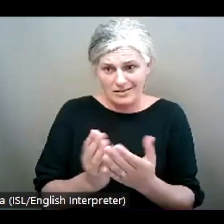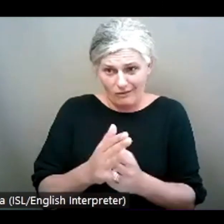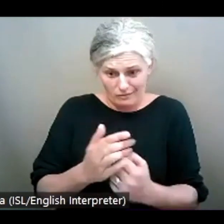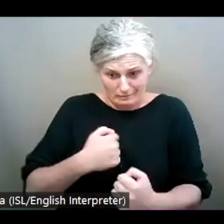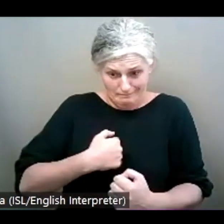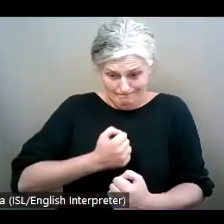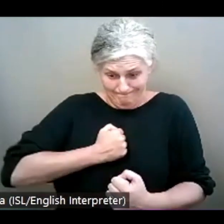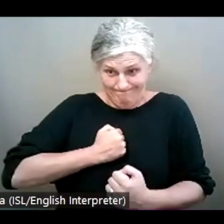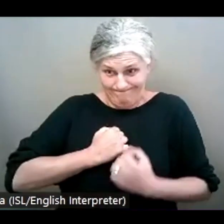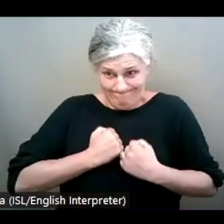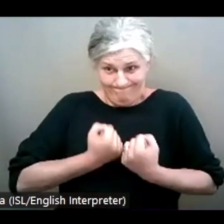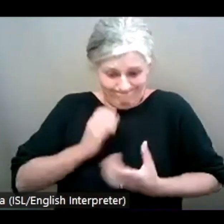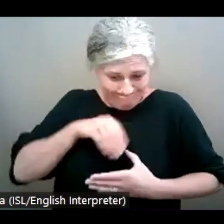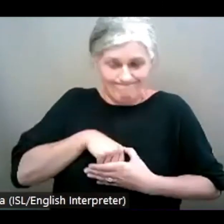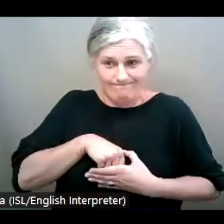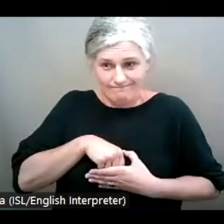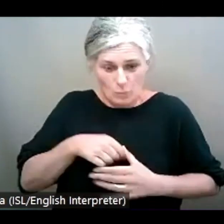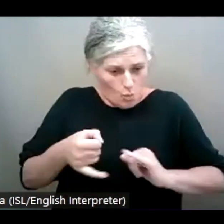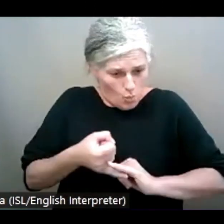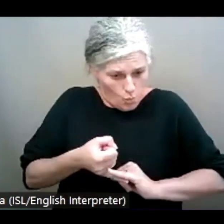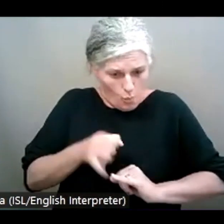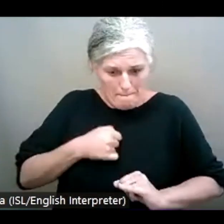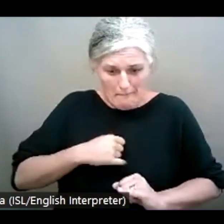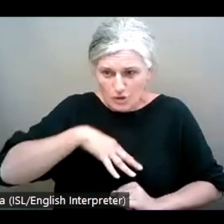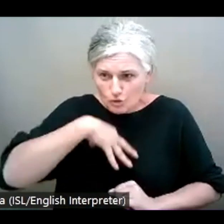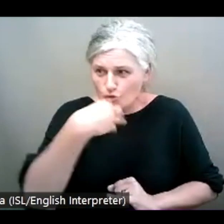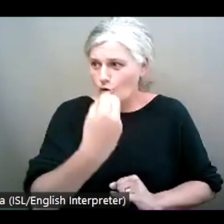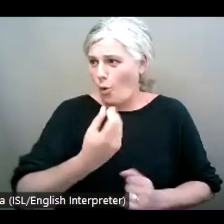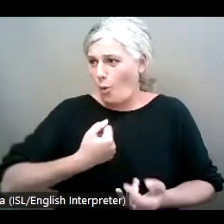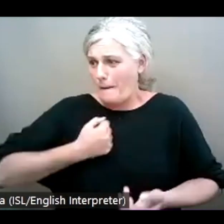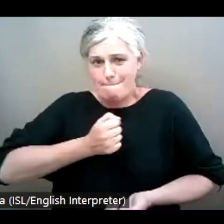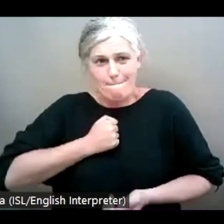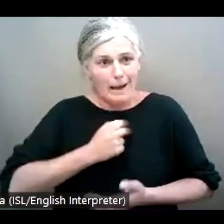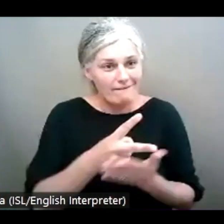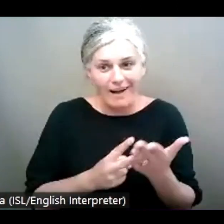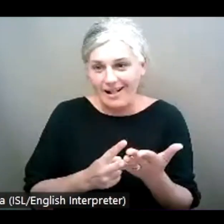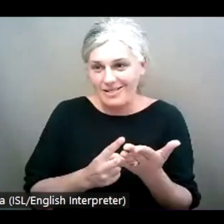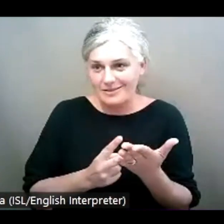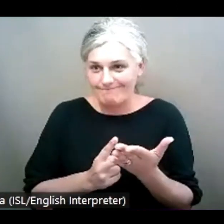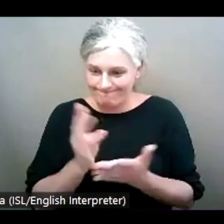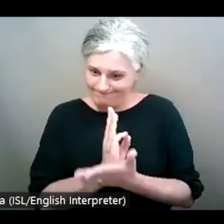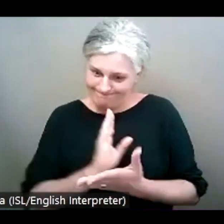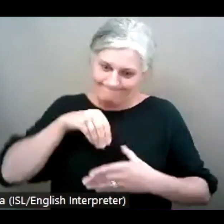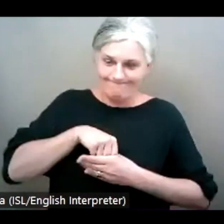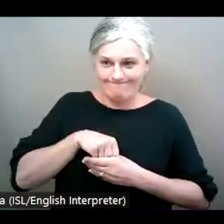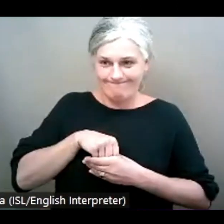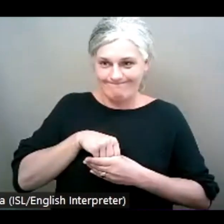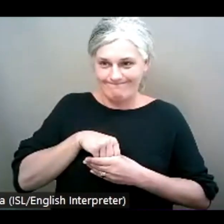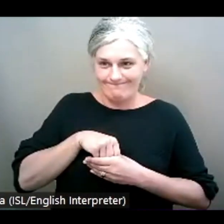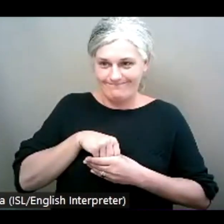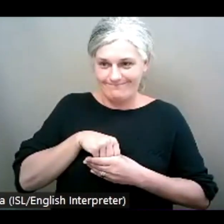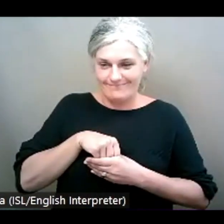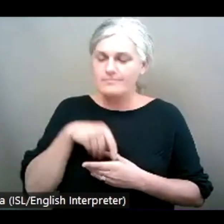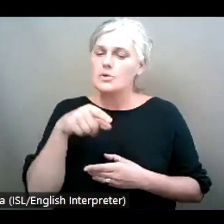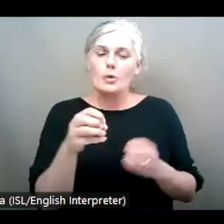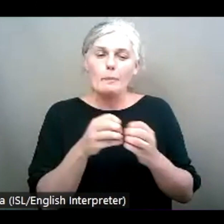of my being. It's part of my soul. It's part of my value system. And you